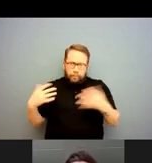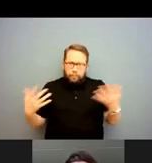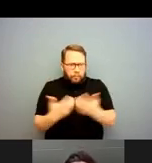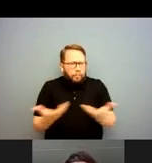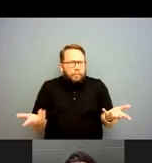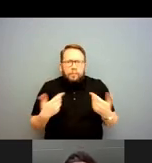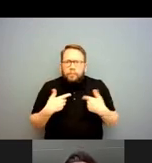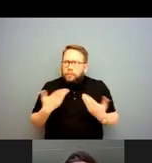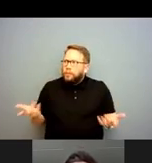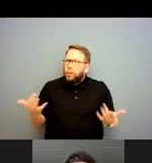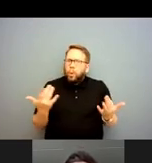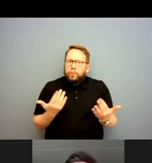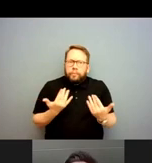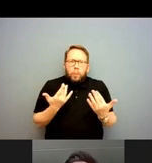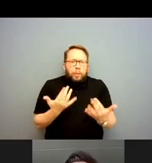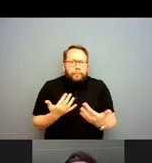commitments.